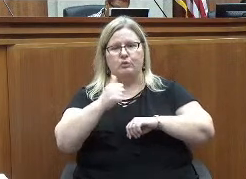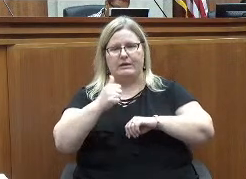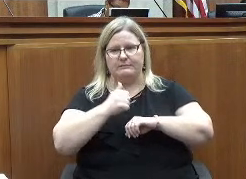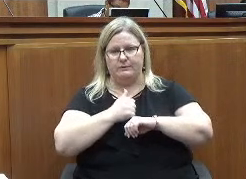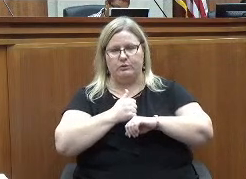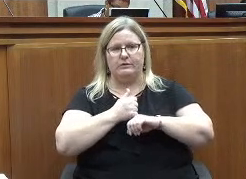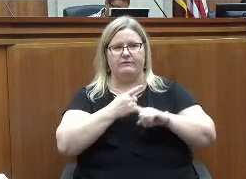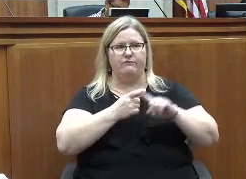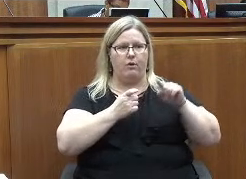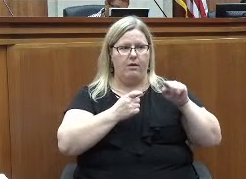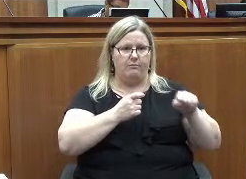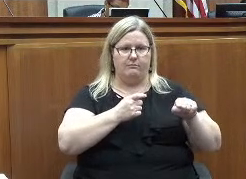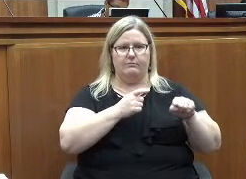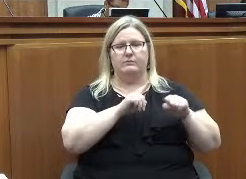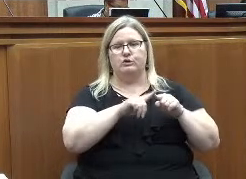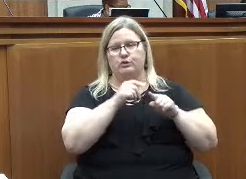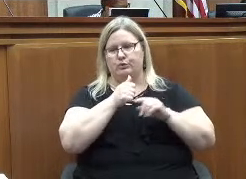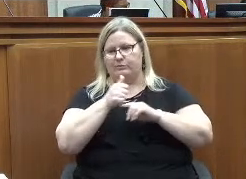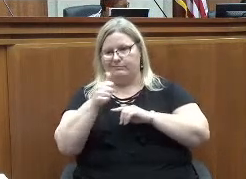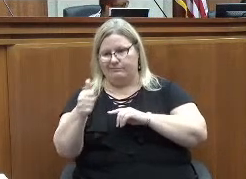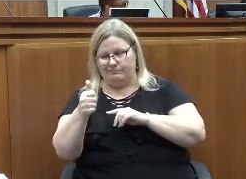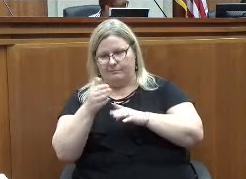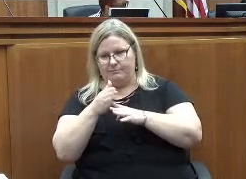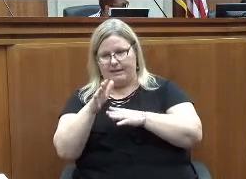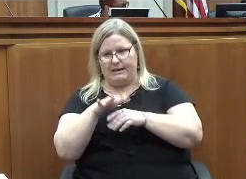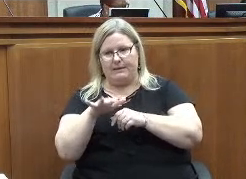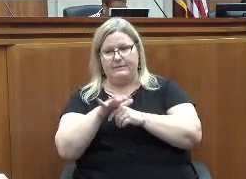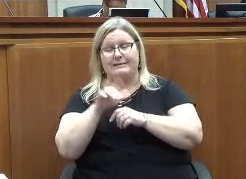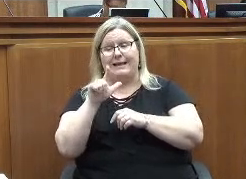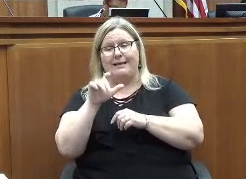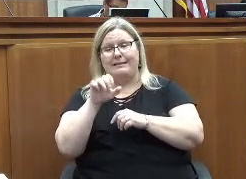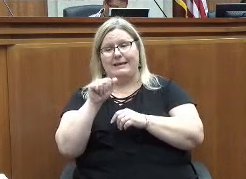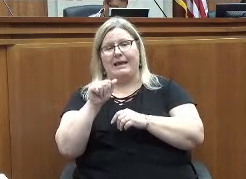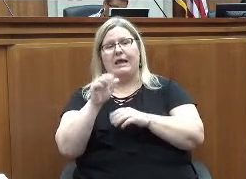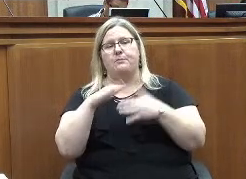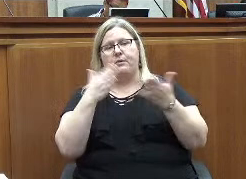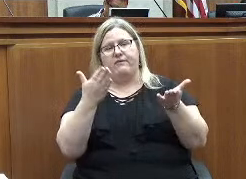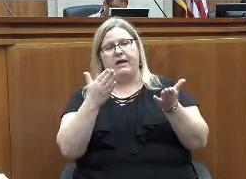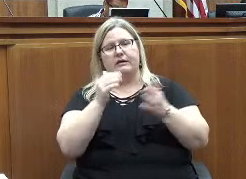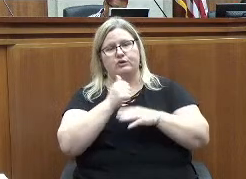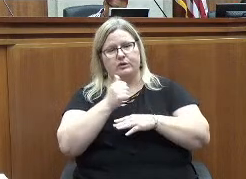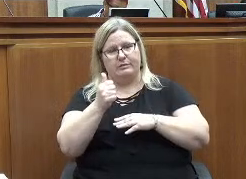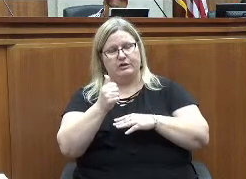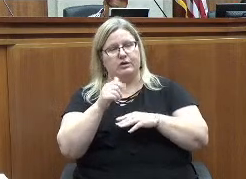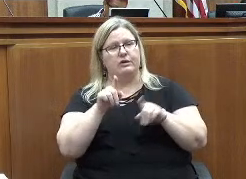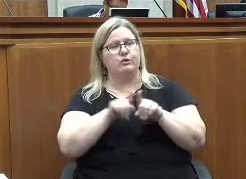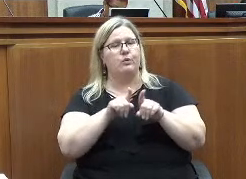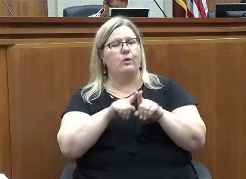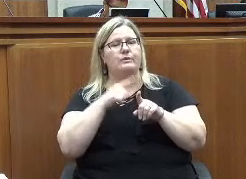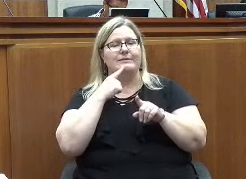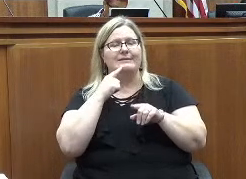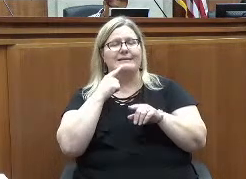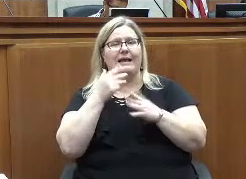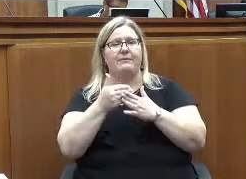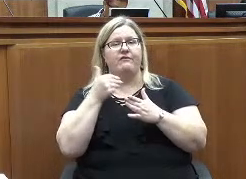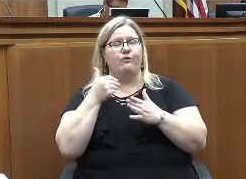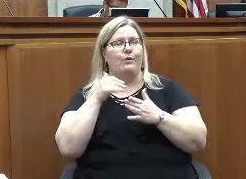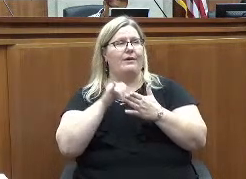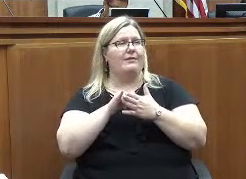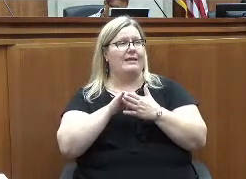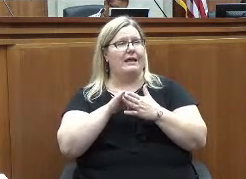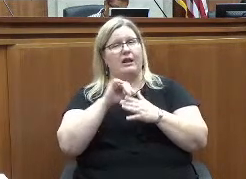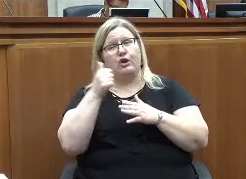to the main campus for those services, then the LEA is to provide transportation. Then I think you also mentioned in your earlier comments an option there might